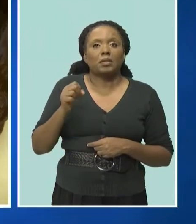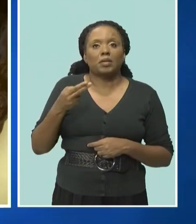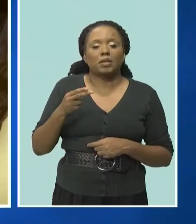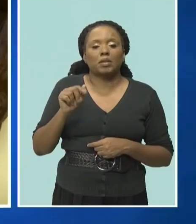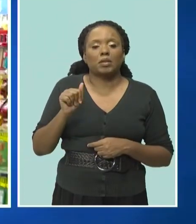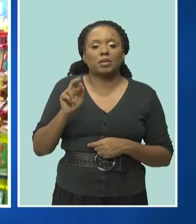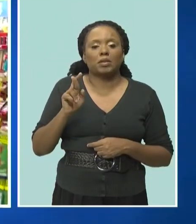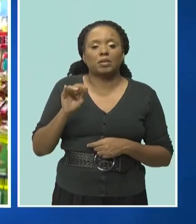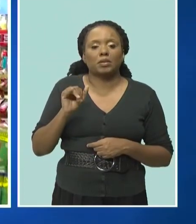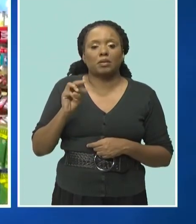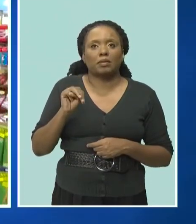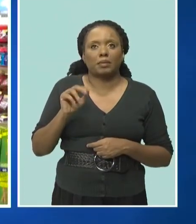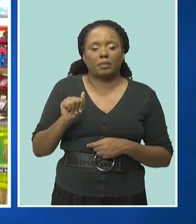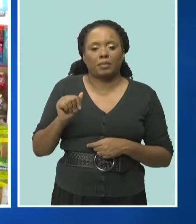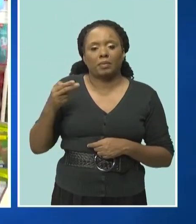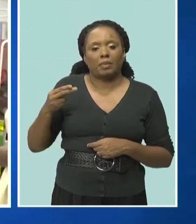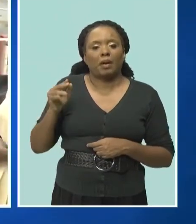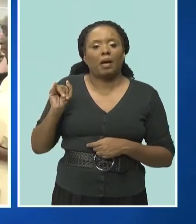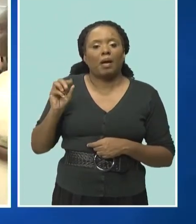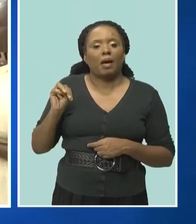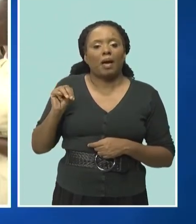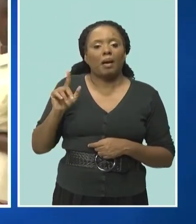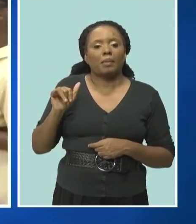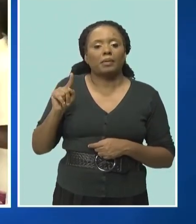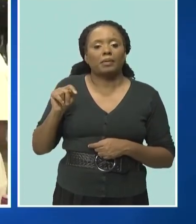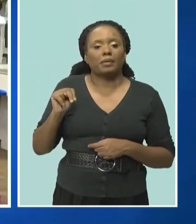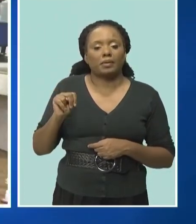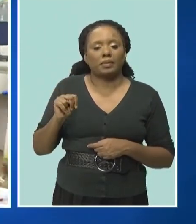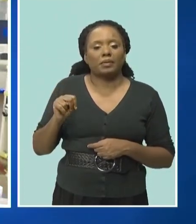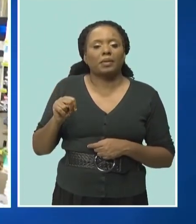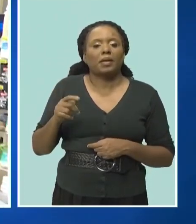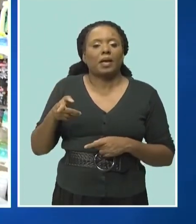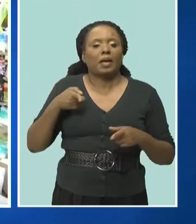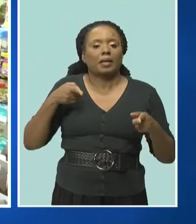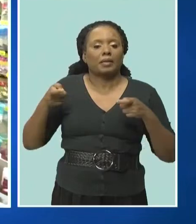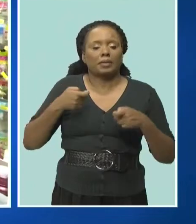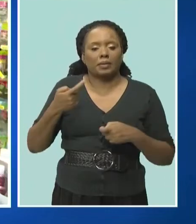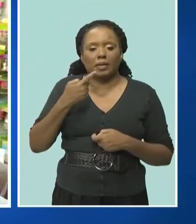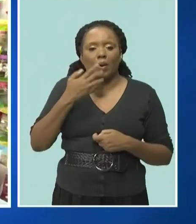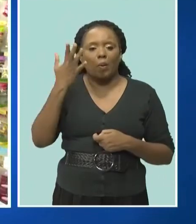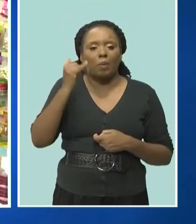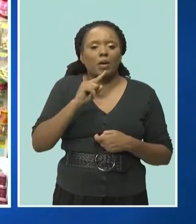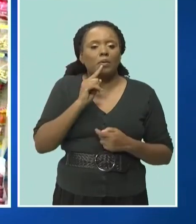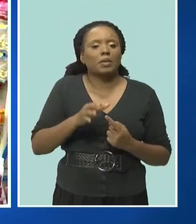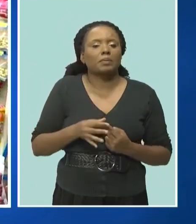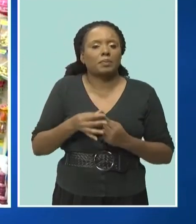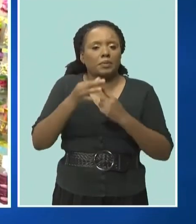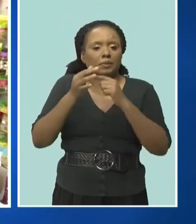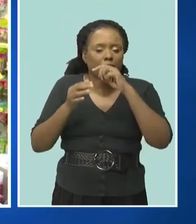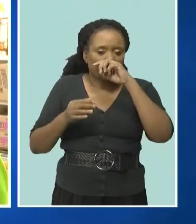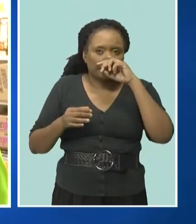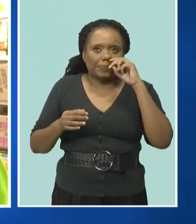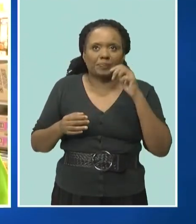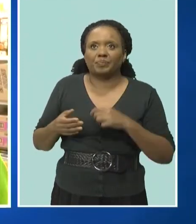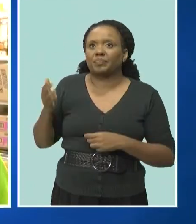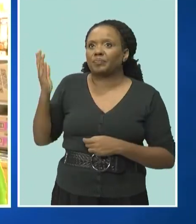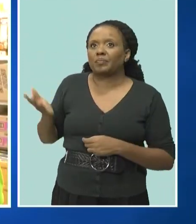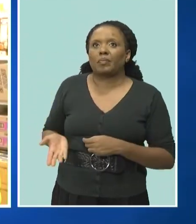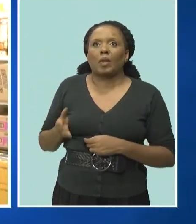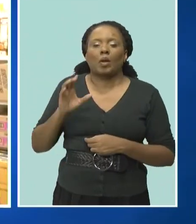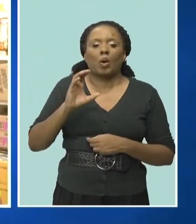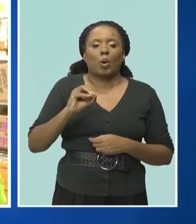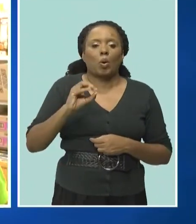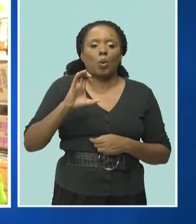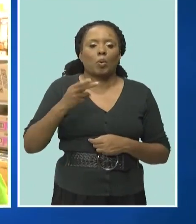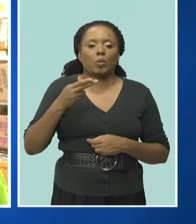is the marketing assistant for CNS Barbados Limited. She explains what makes it so unique. The Ocho chocolate is the first and